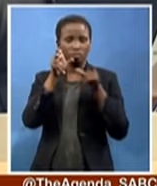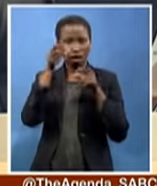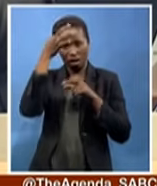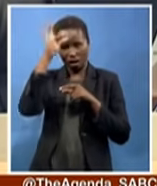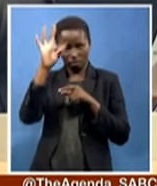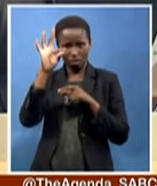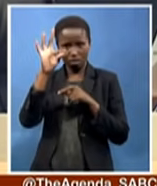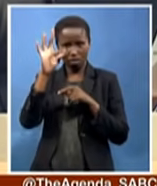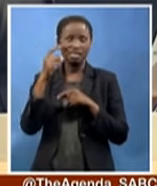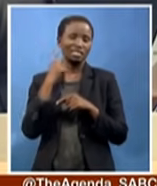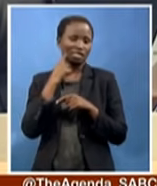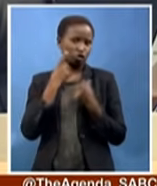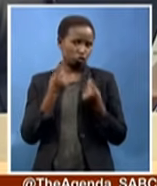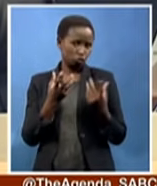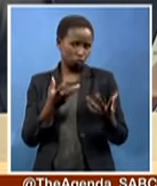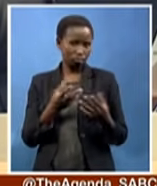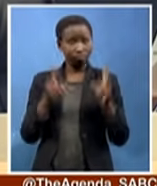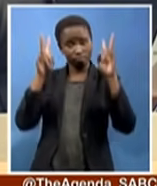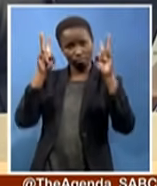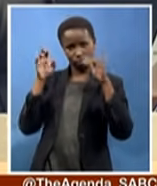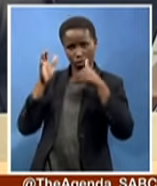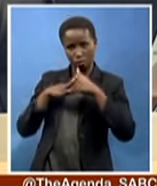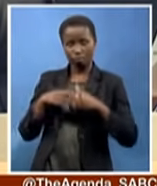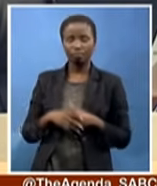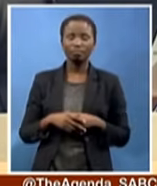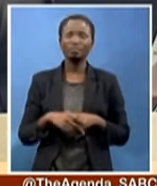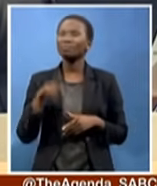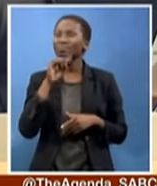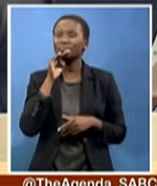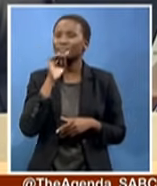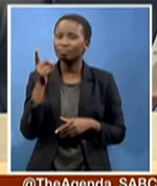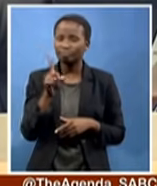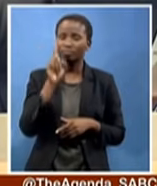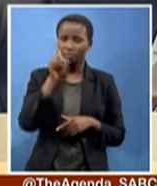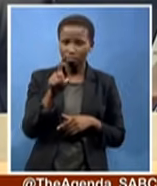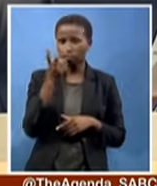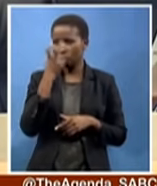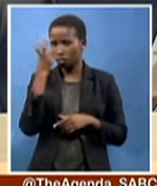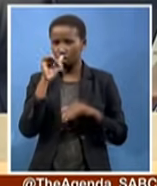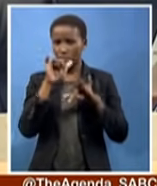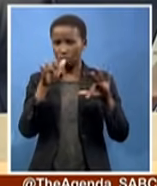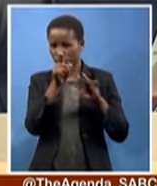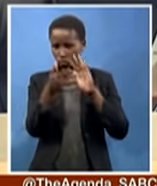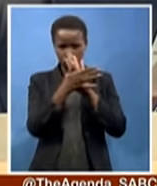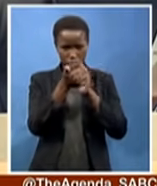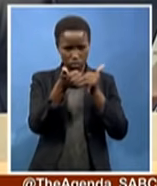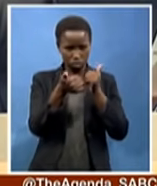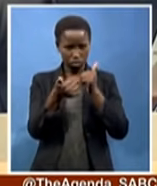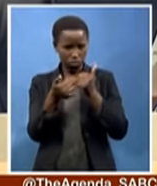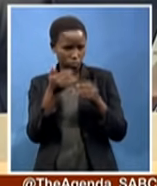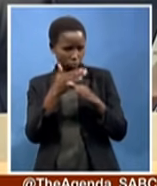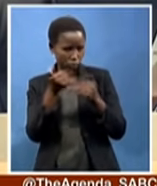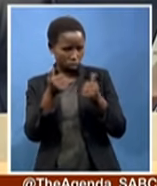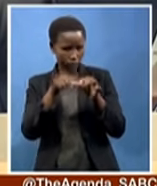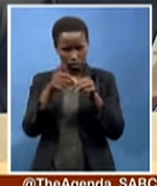identifying suitable candidates for positions in public entities, the ANC does not seek to